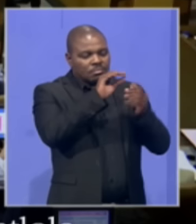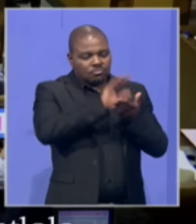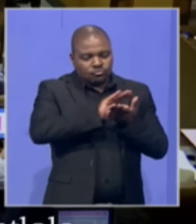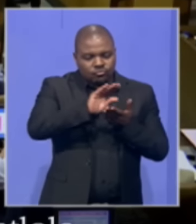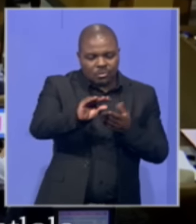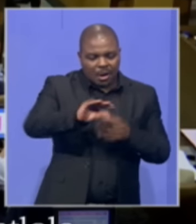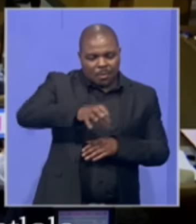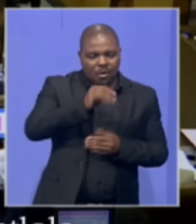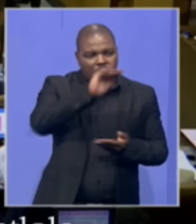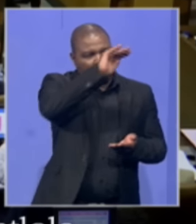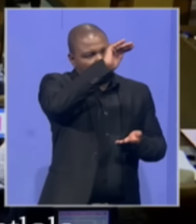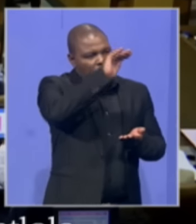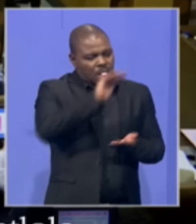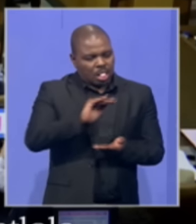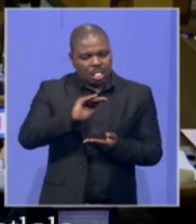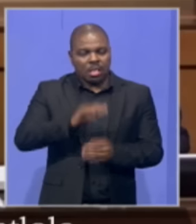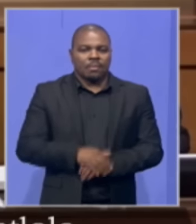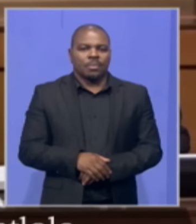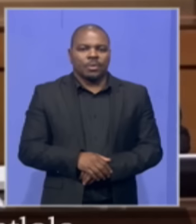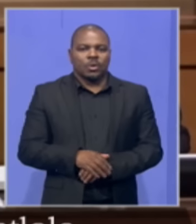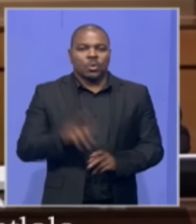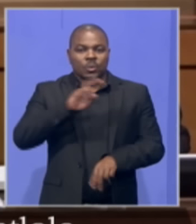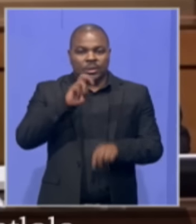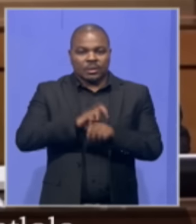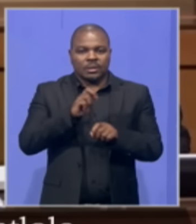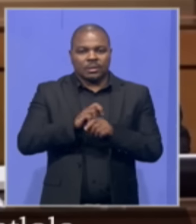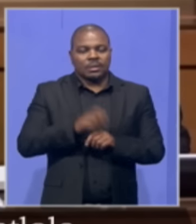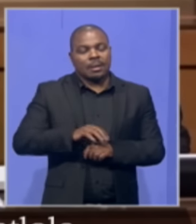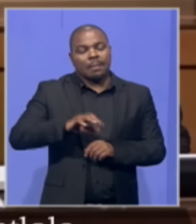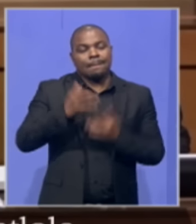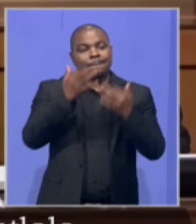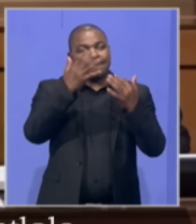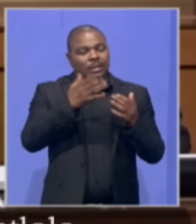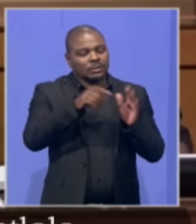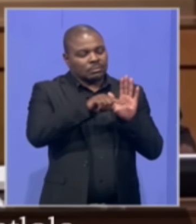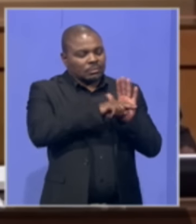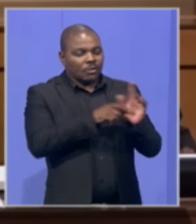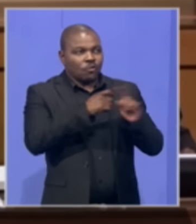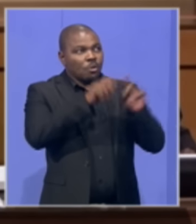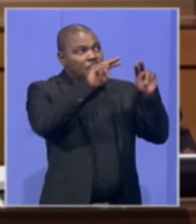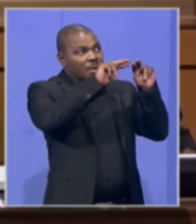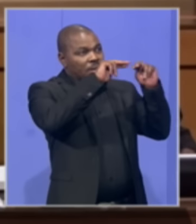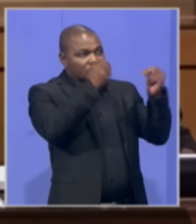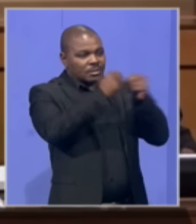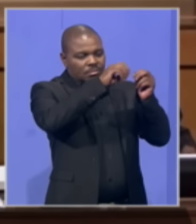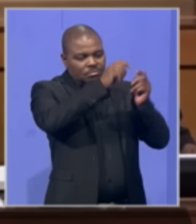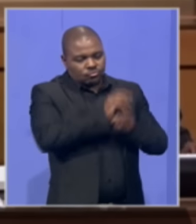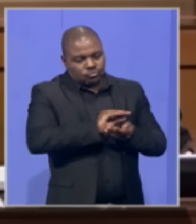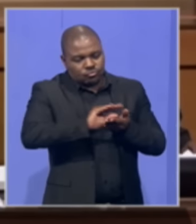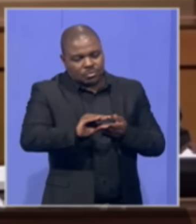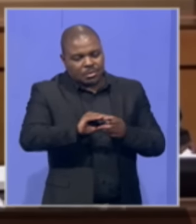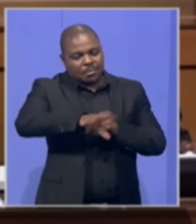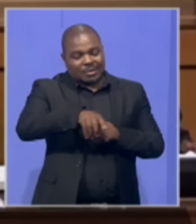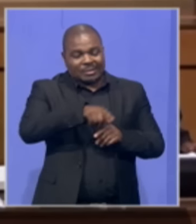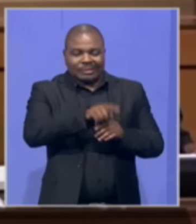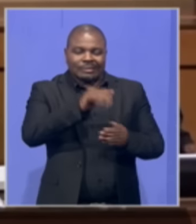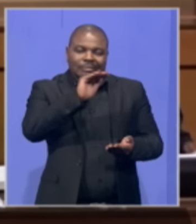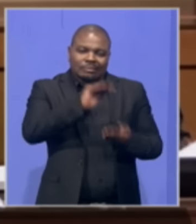There is a need to contain the budget deficit from the national and provincial government. The subdued performance of the provincial